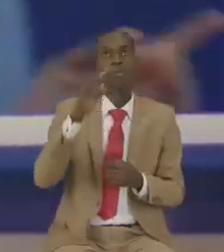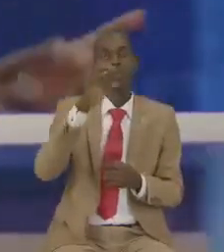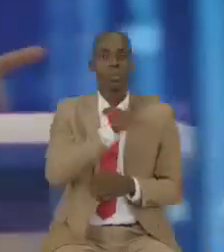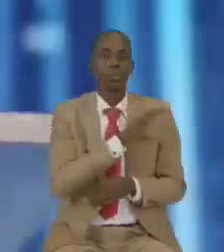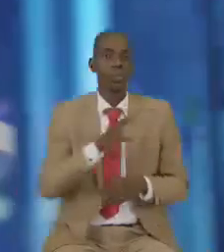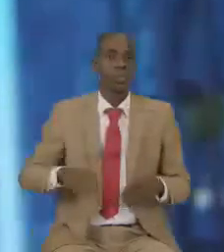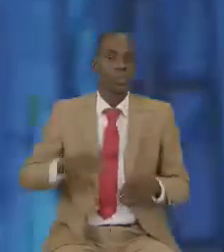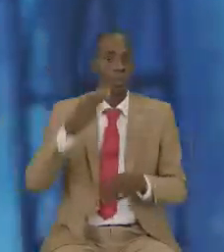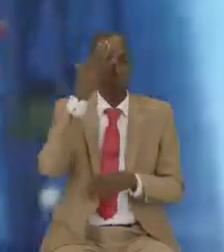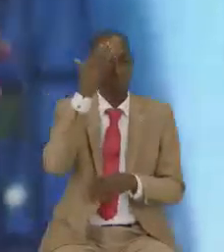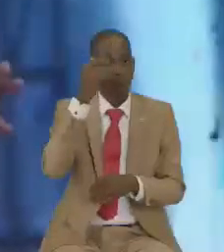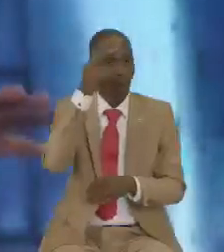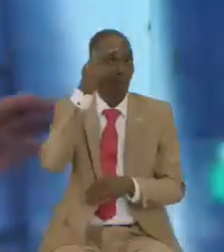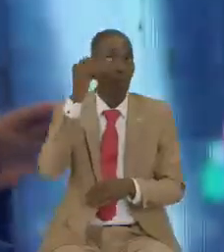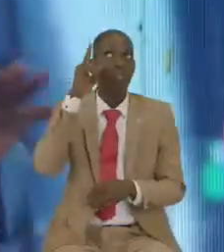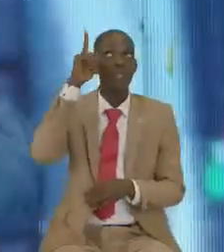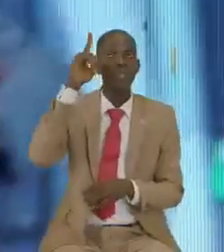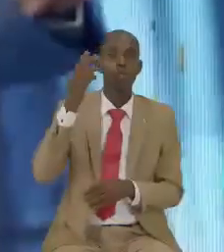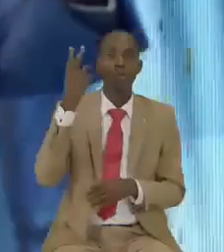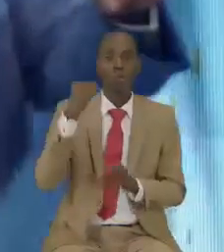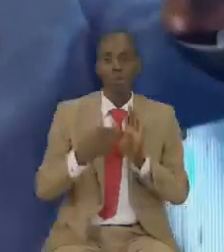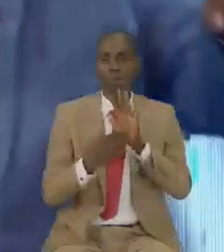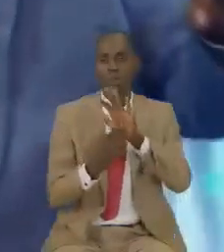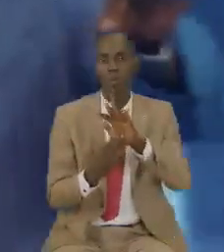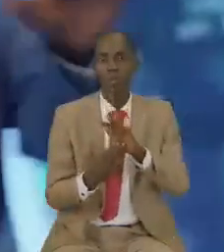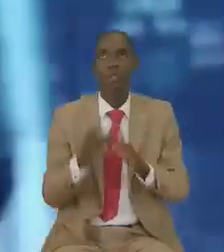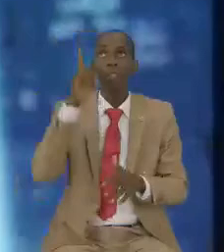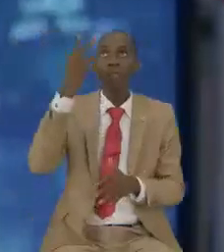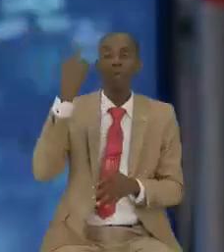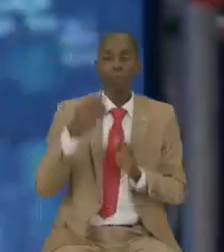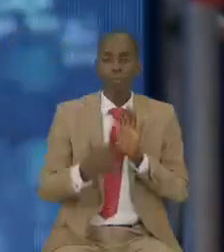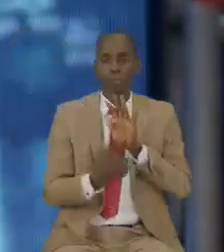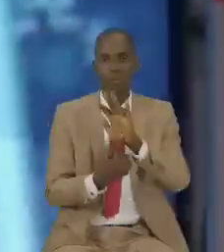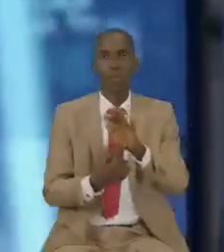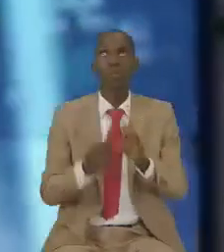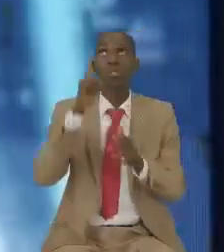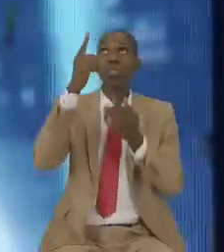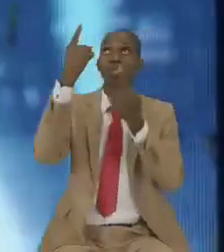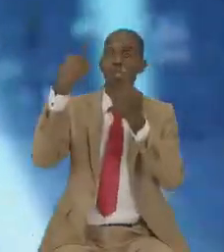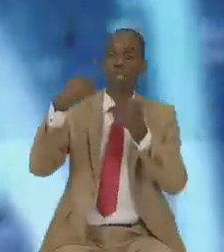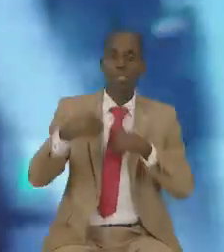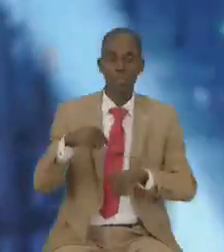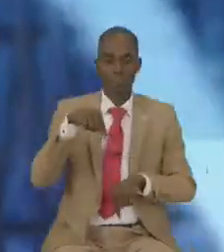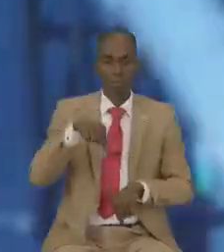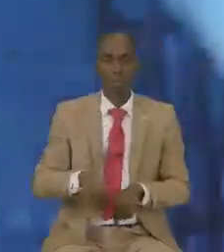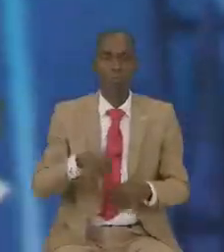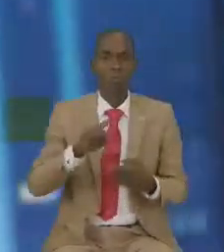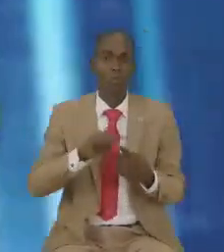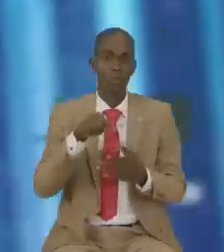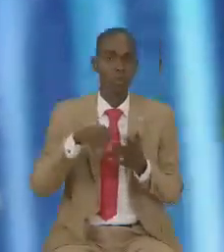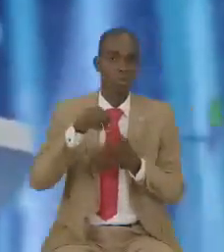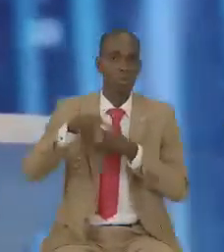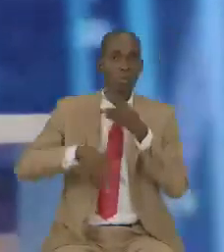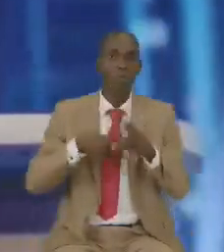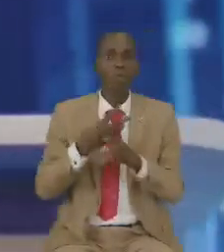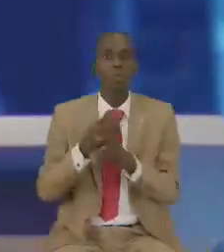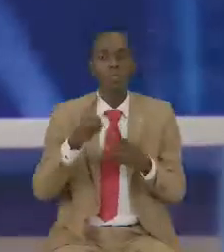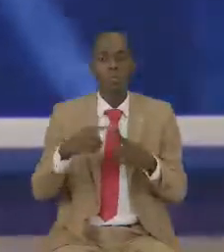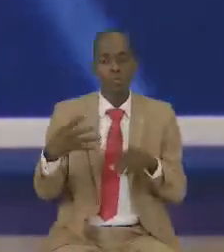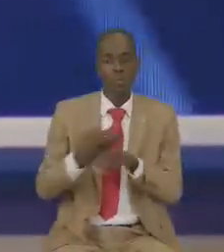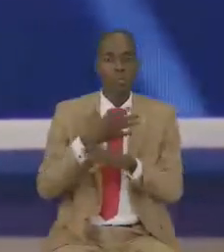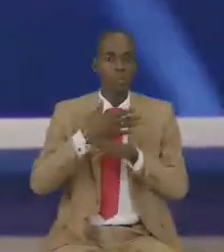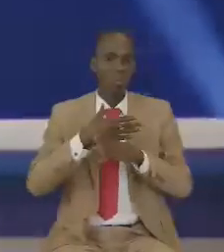He was manifested. He was revealed. He came to this world to take